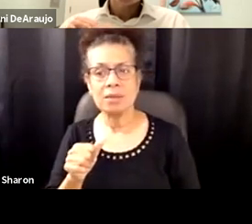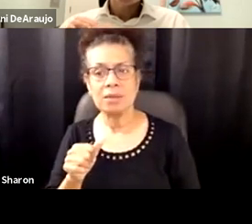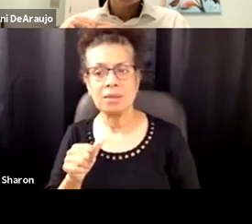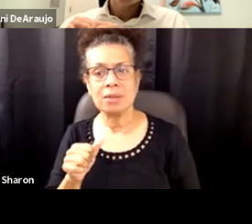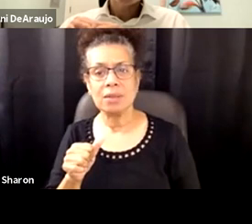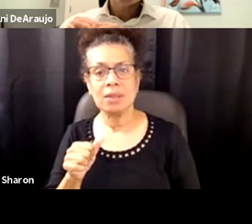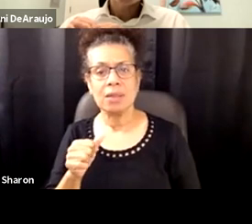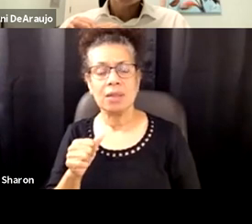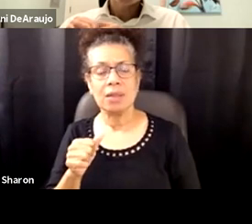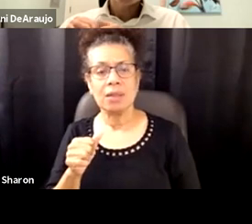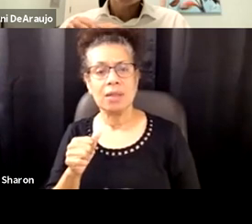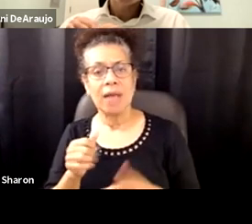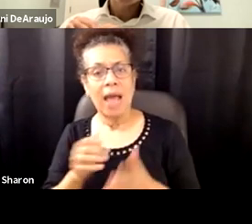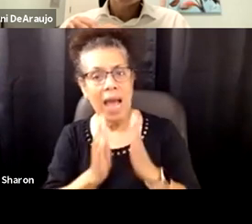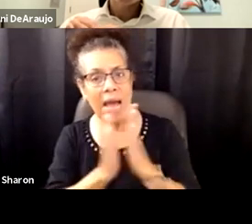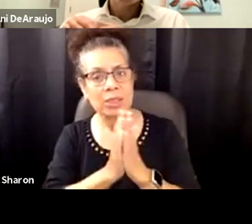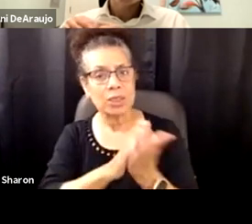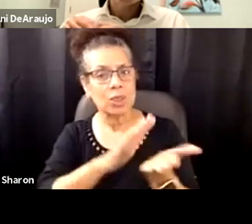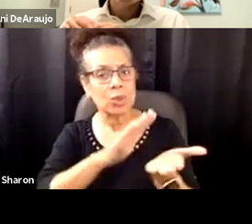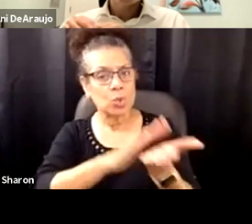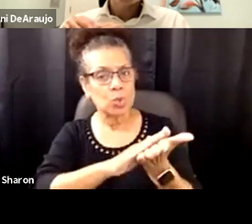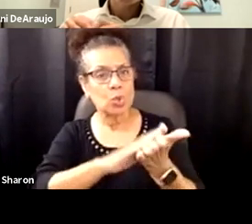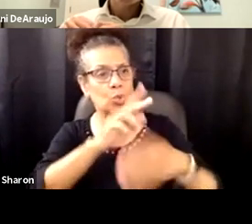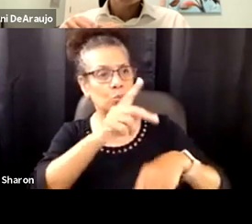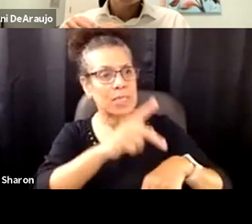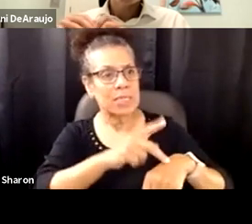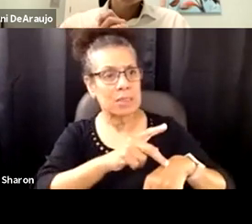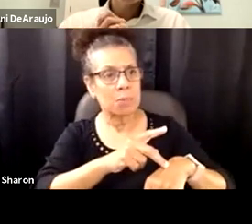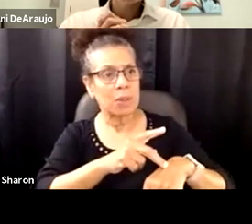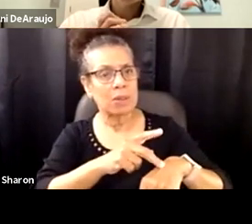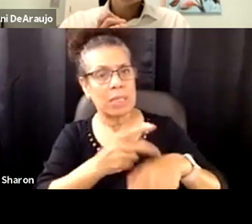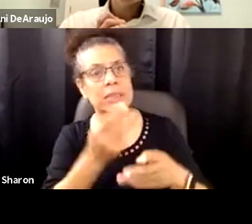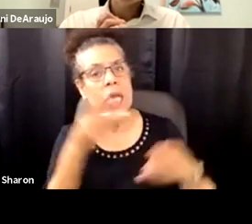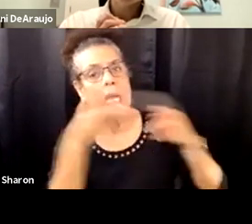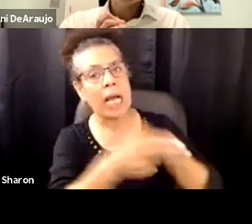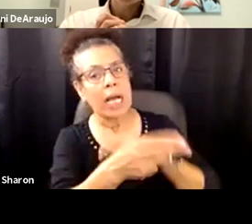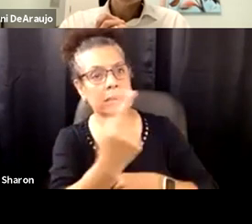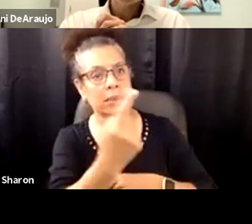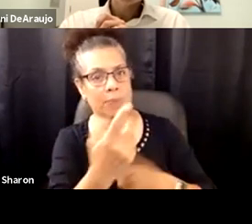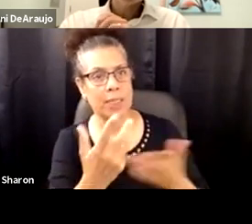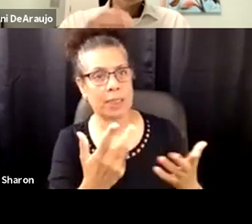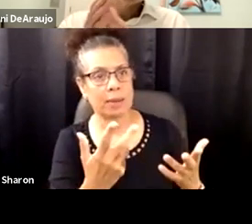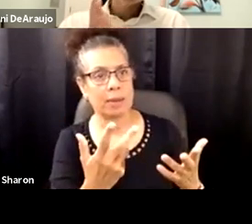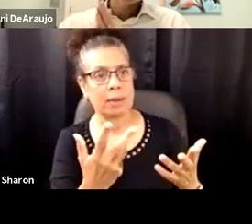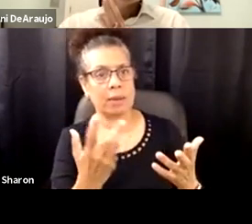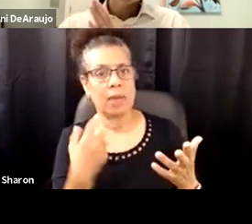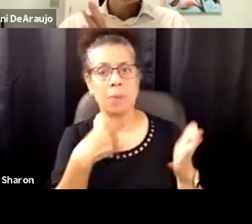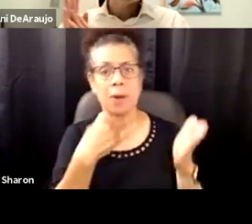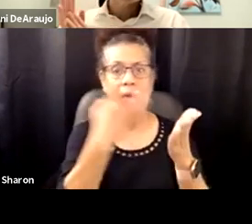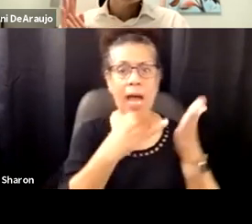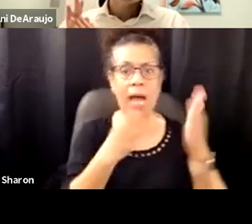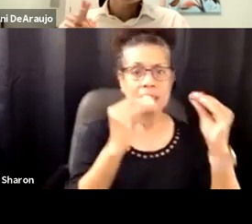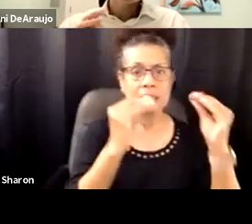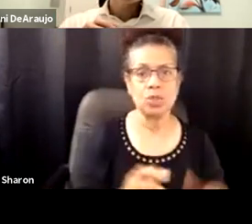our school leaders where they have to make very difficult decisions about an art teacher versus a